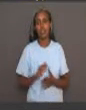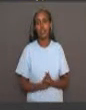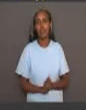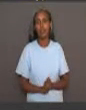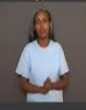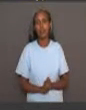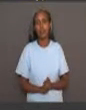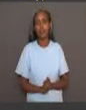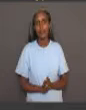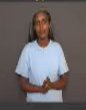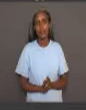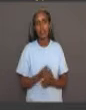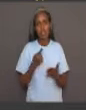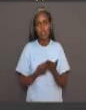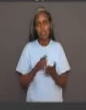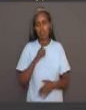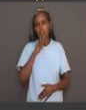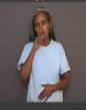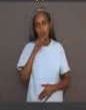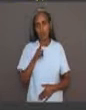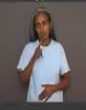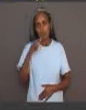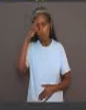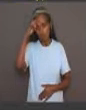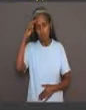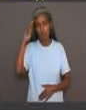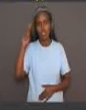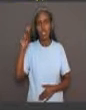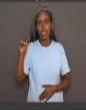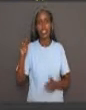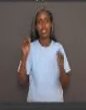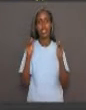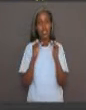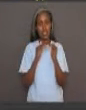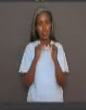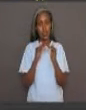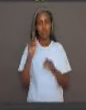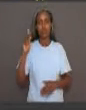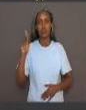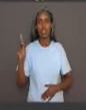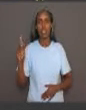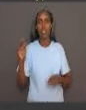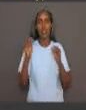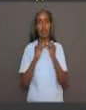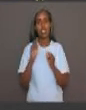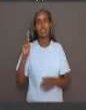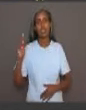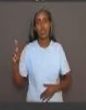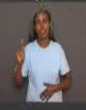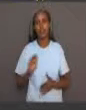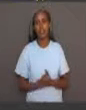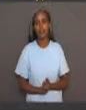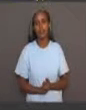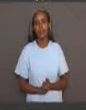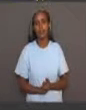1, it is true for n equals k plus